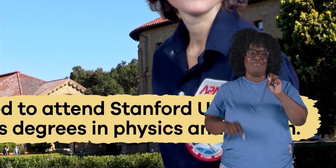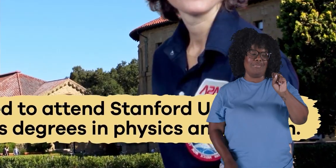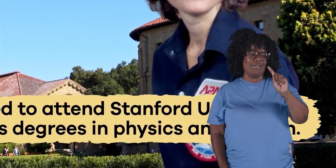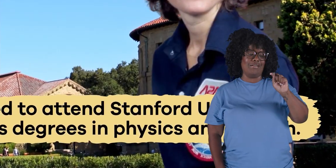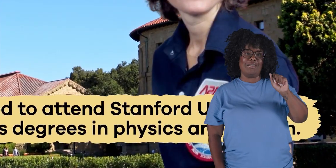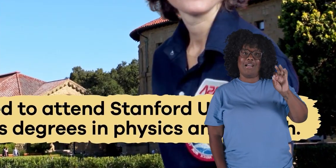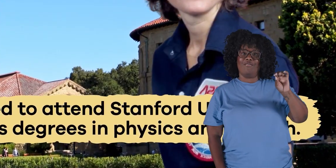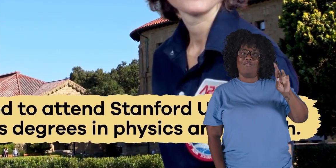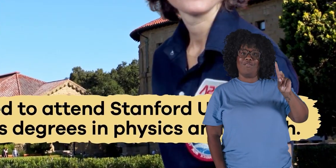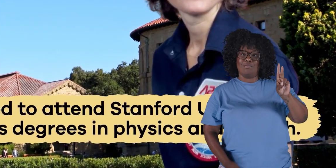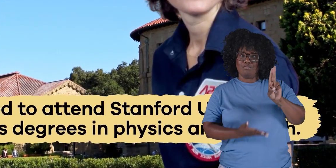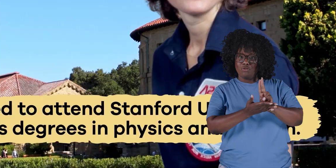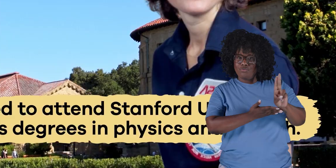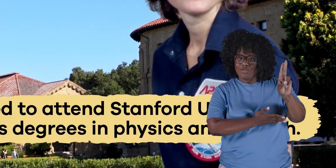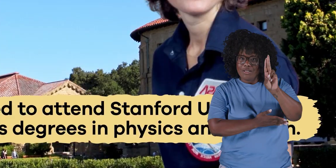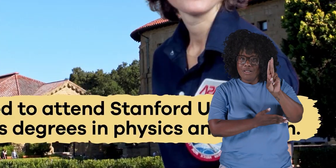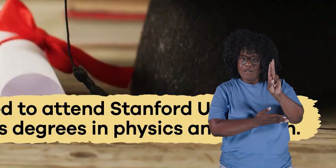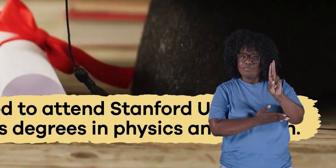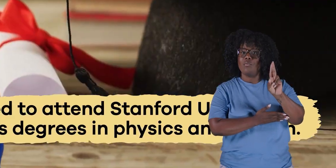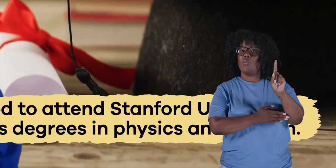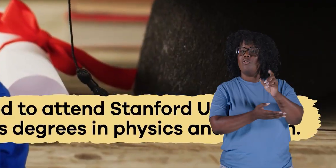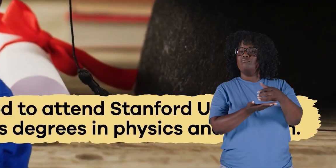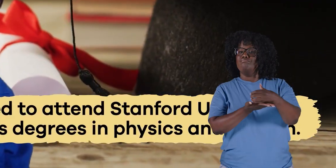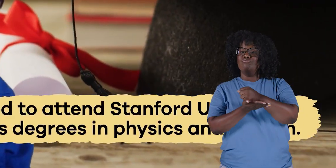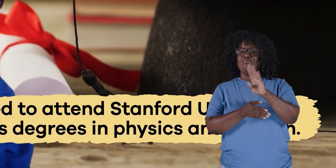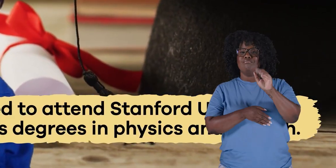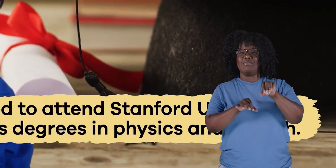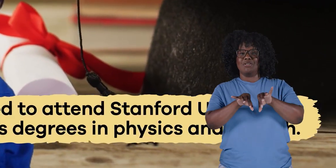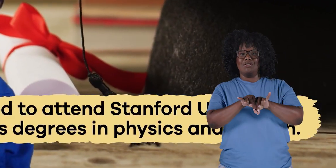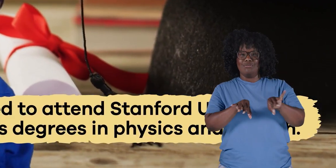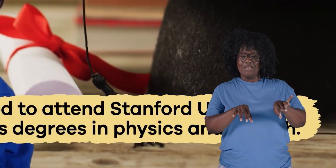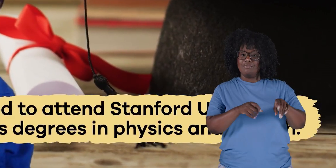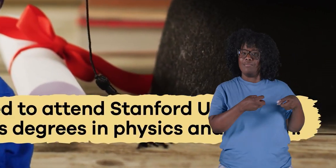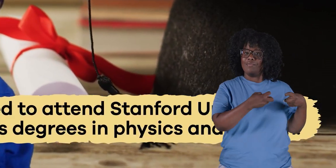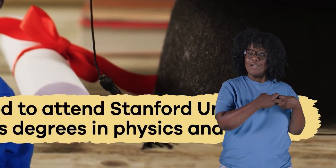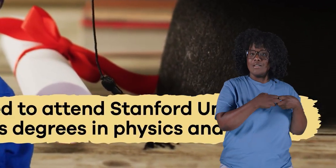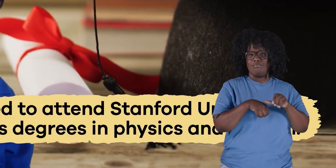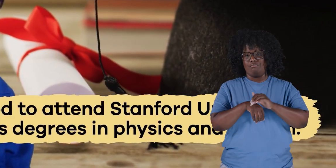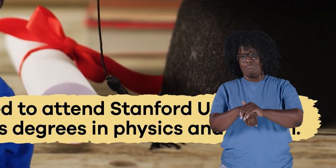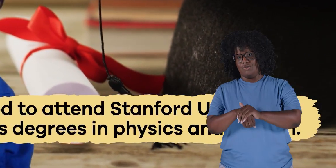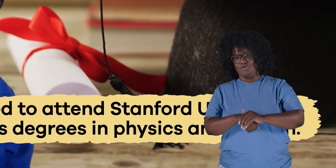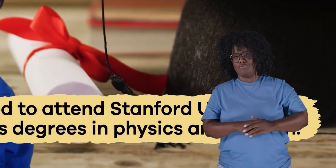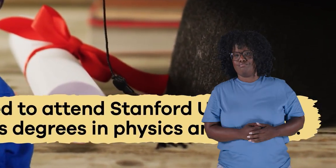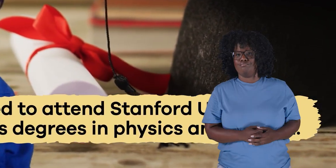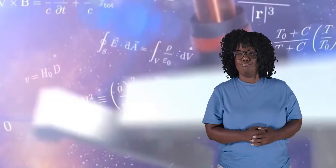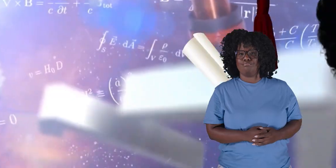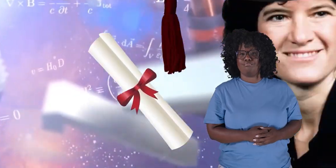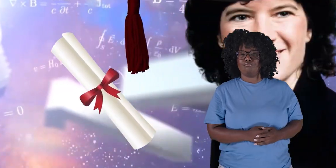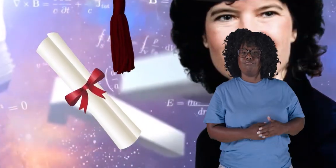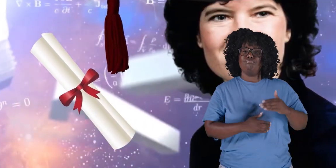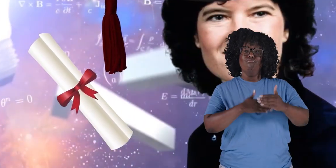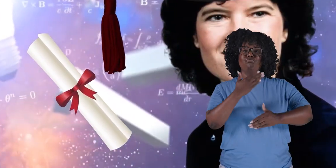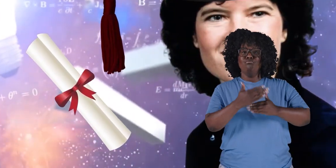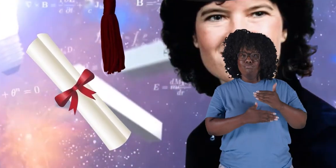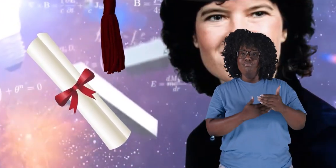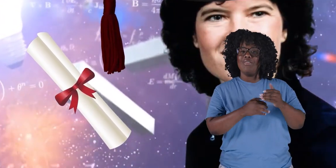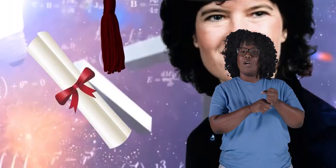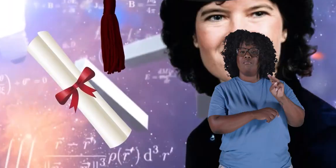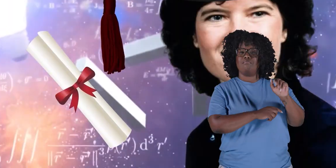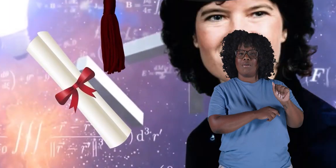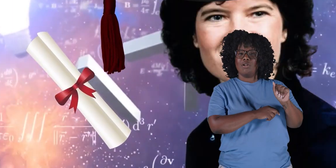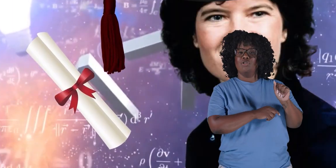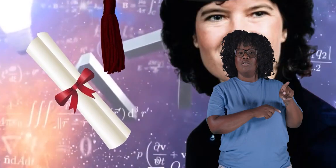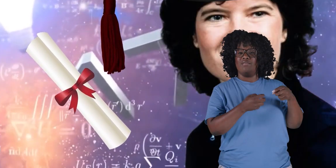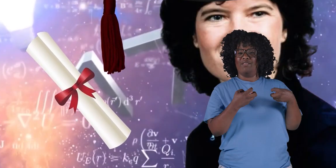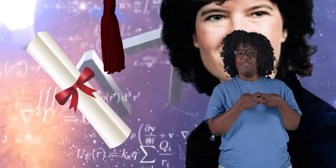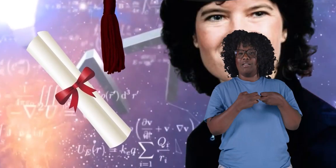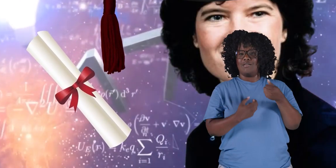decided to attend Stanford University, where she earned bachelor's degrees in physics and English, followed by a master's degree in